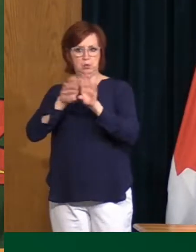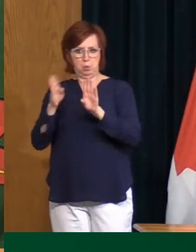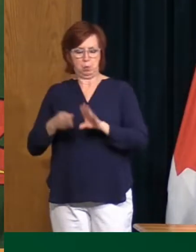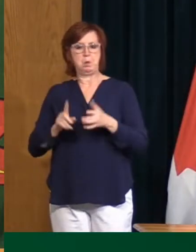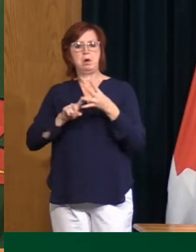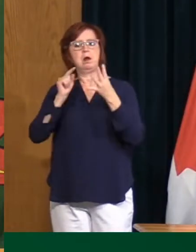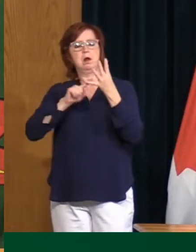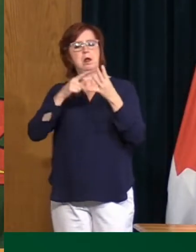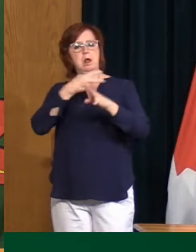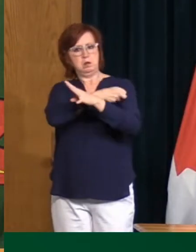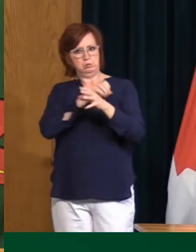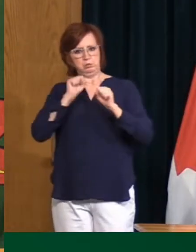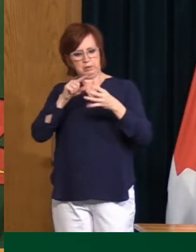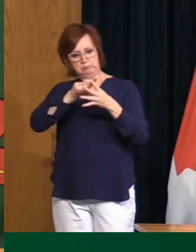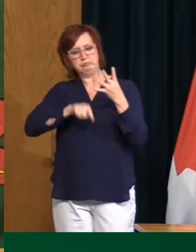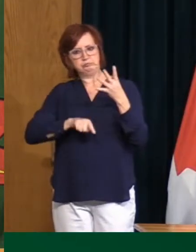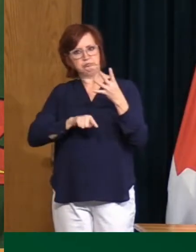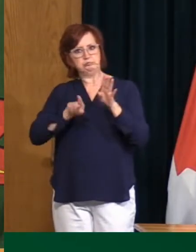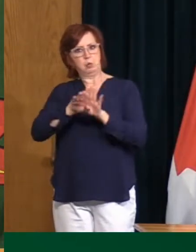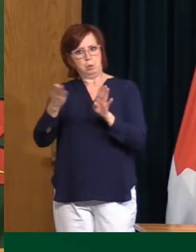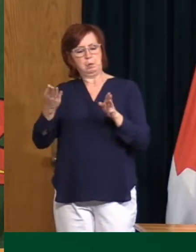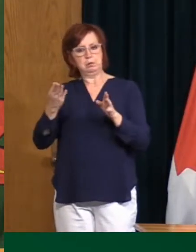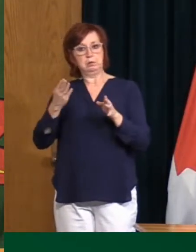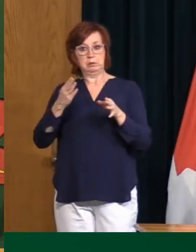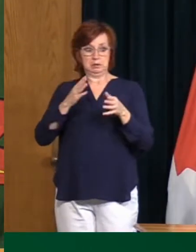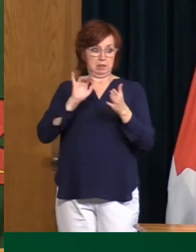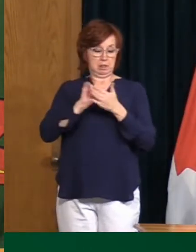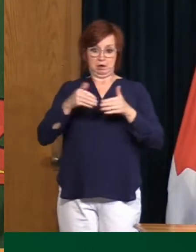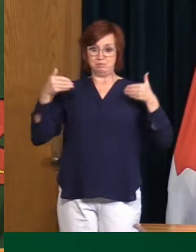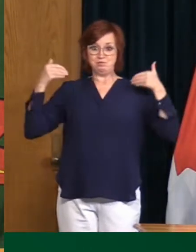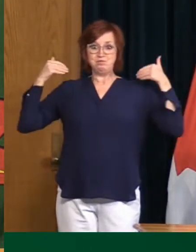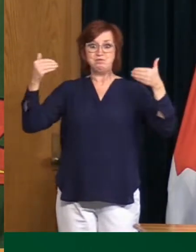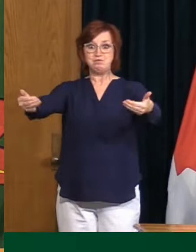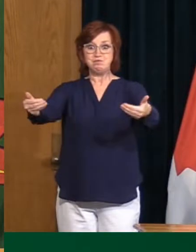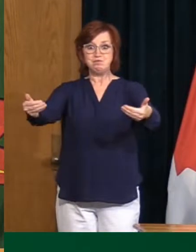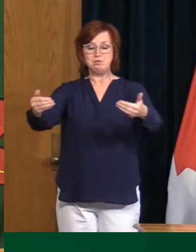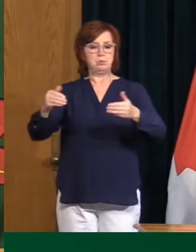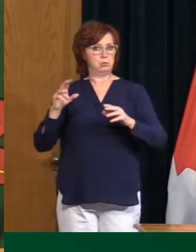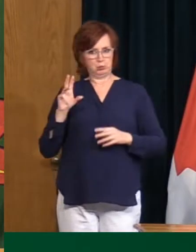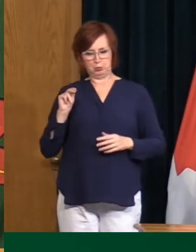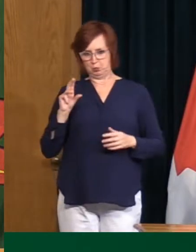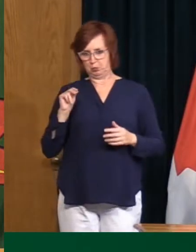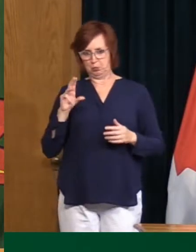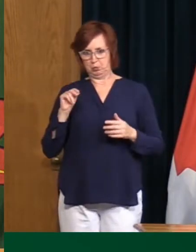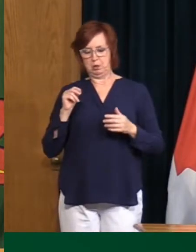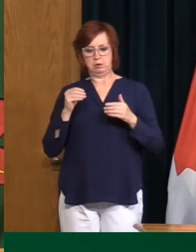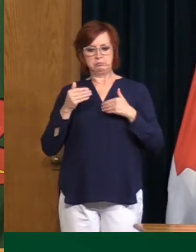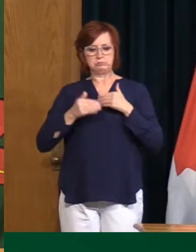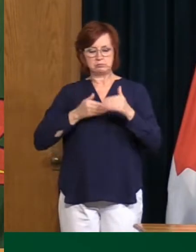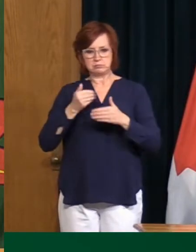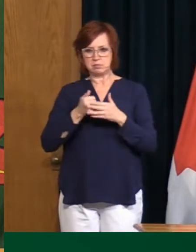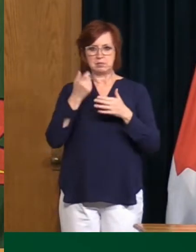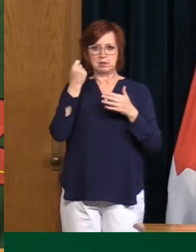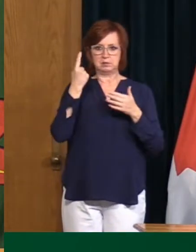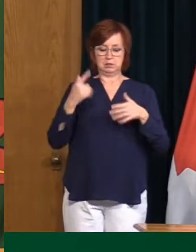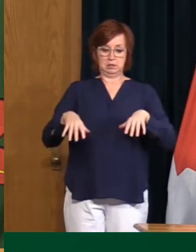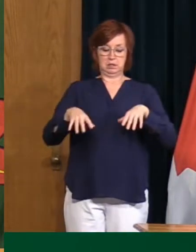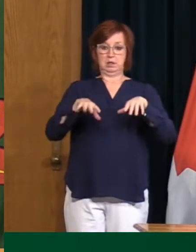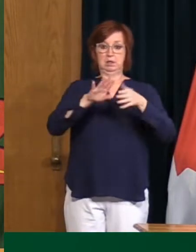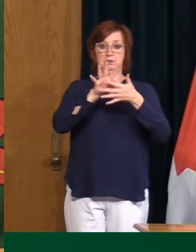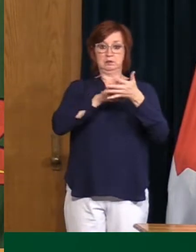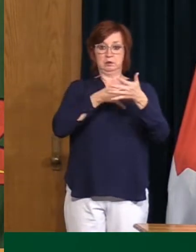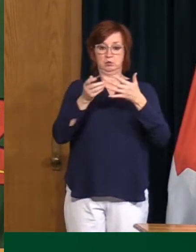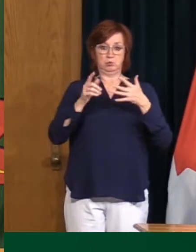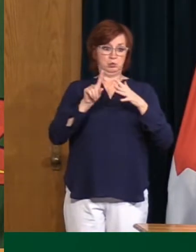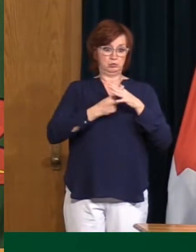have started to open, we are in no way back to normal. The resumption plan will occur over phases. Not every part of the province will see